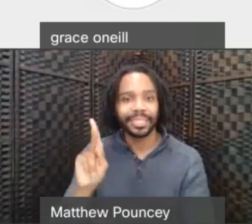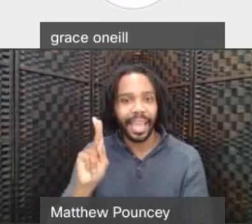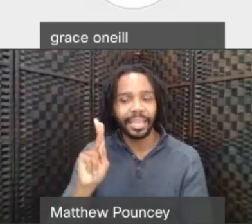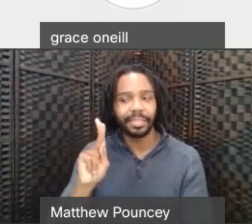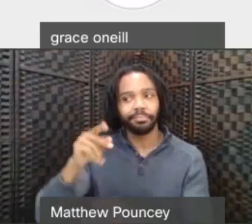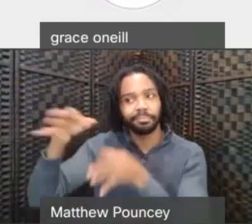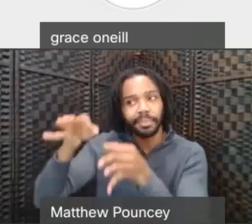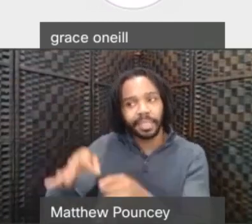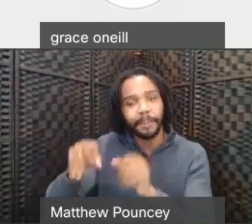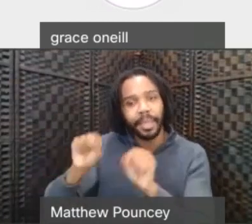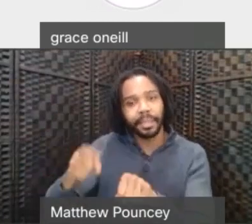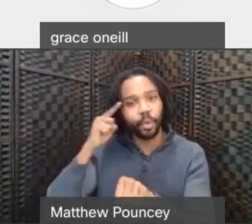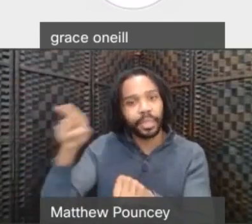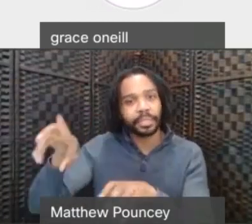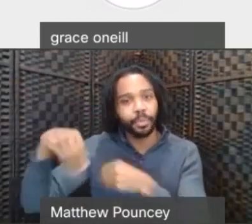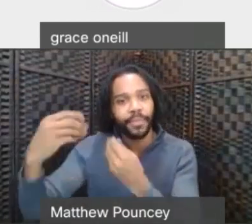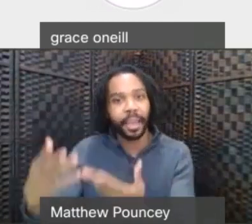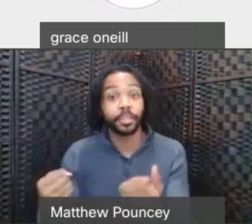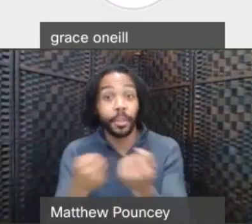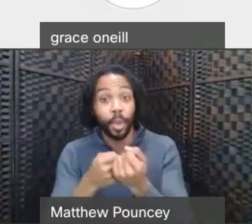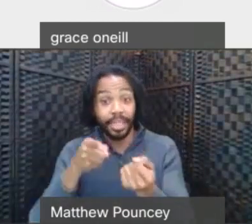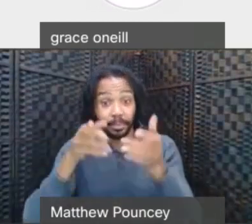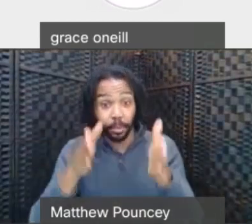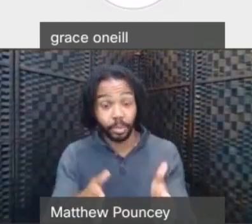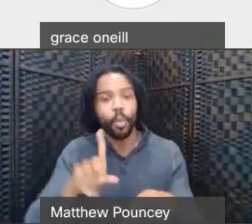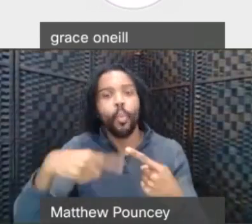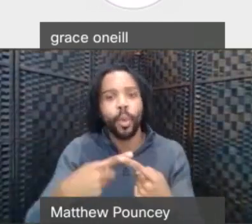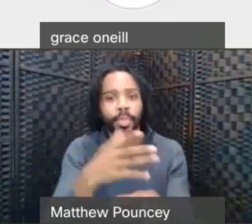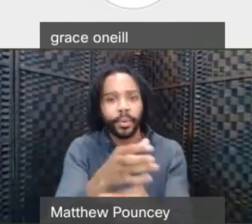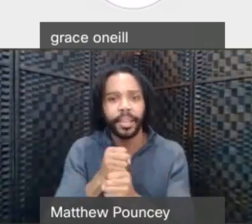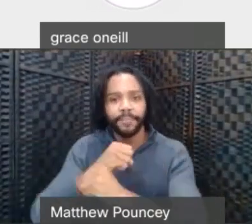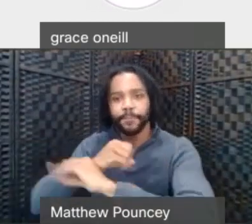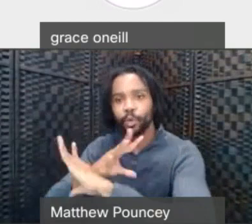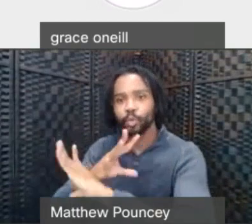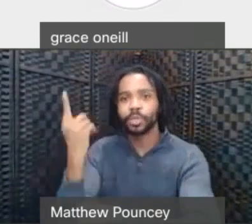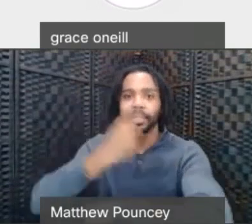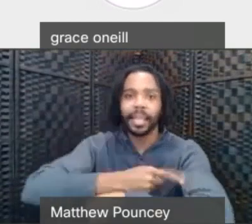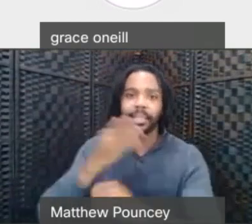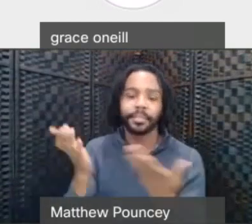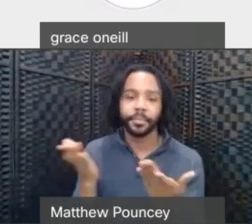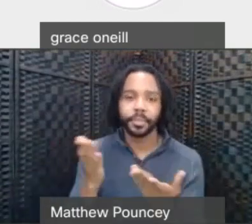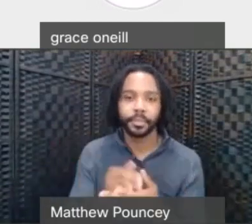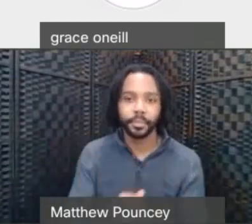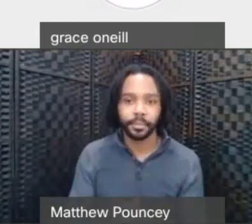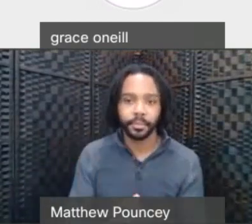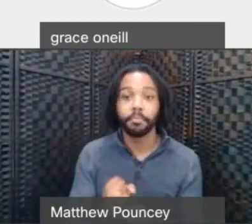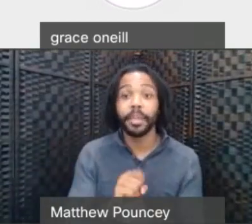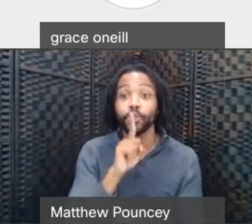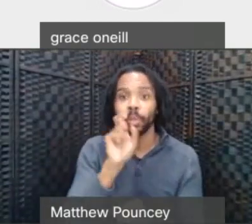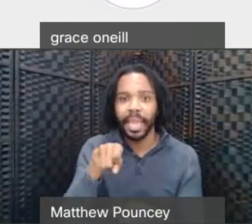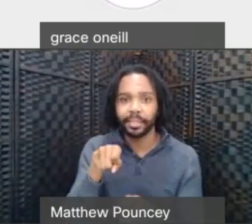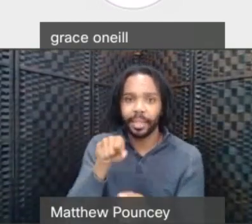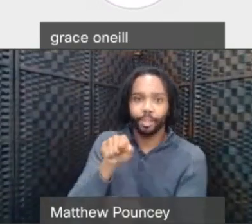to support a person while they get virtual day services, so that we can address that